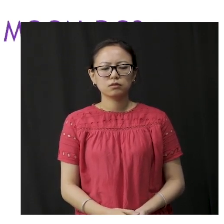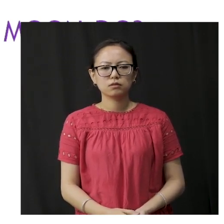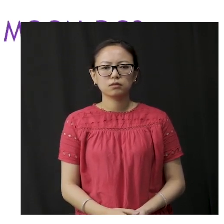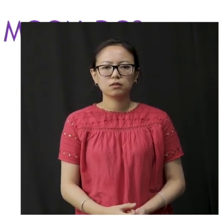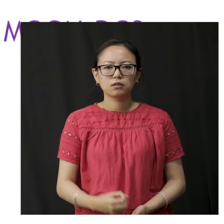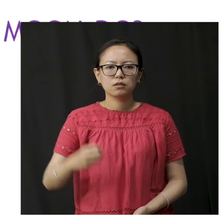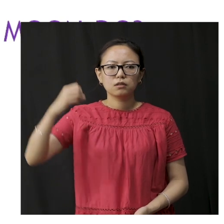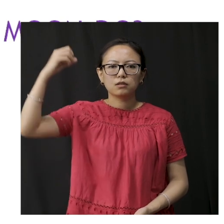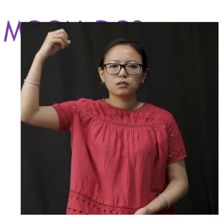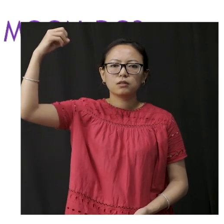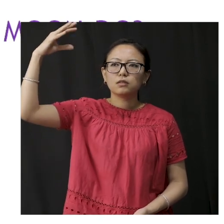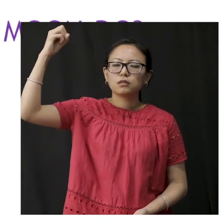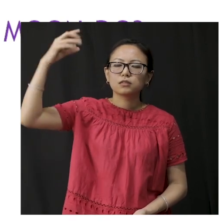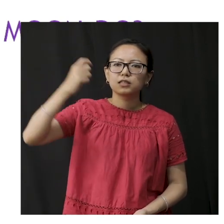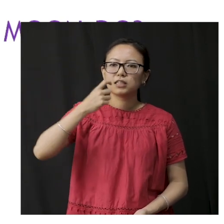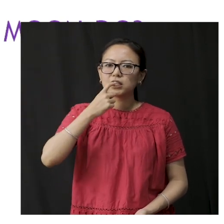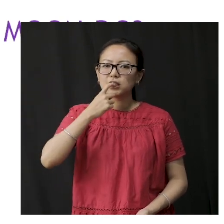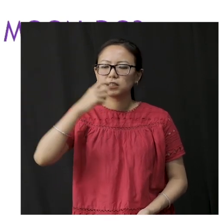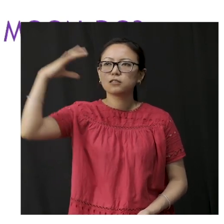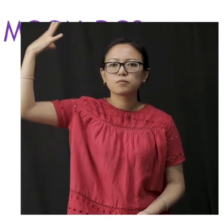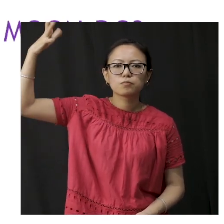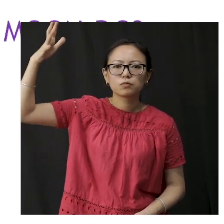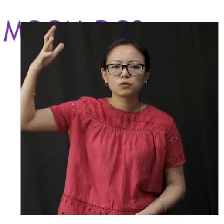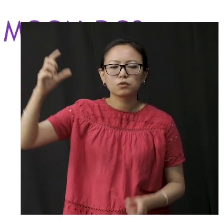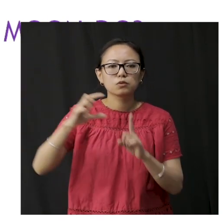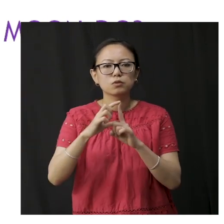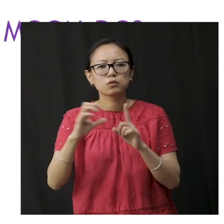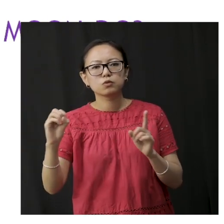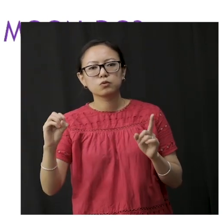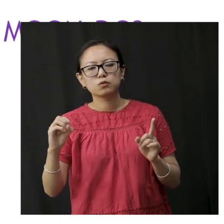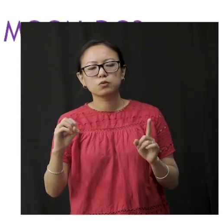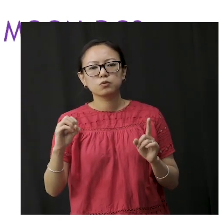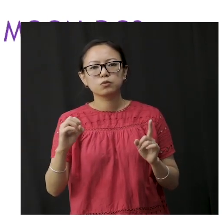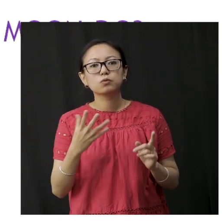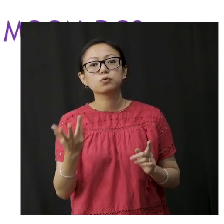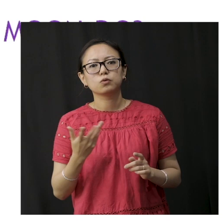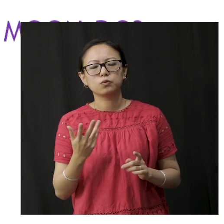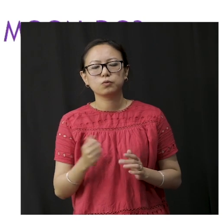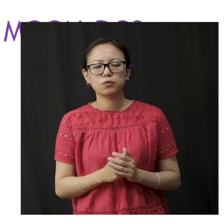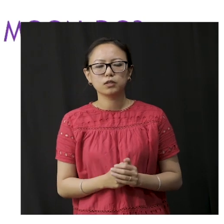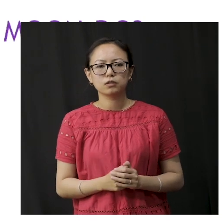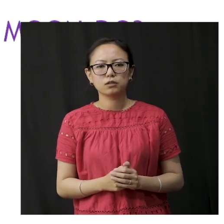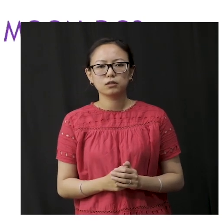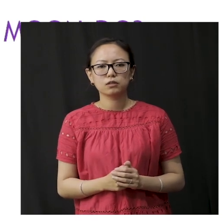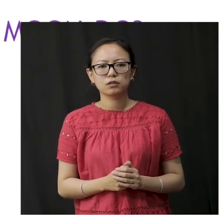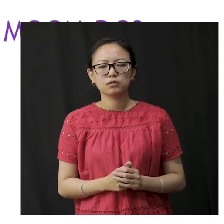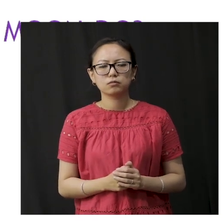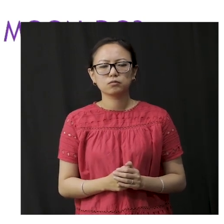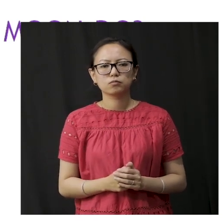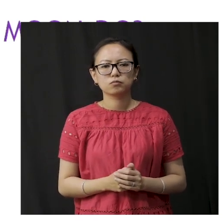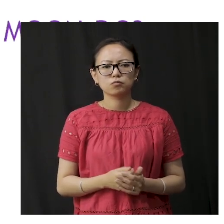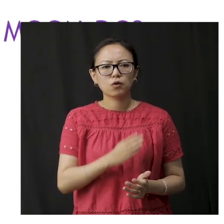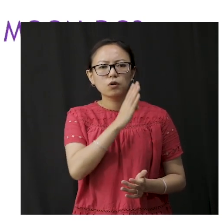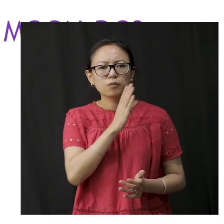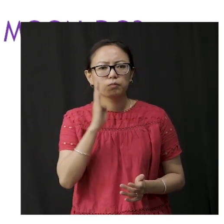does the sun and the moon do? What is the function of the sun and the moon? We have all read in the poem